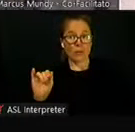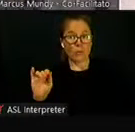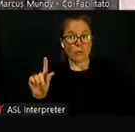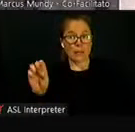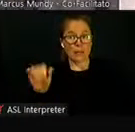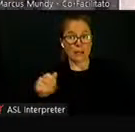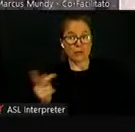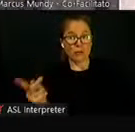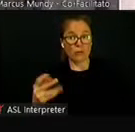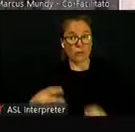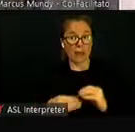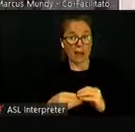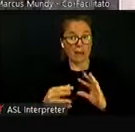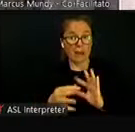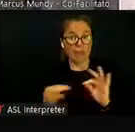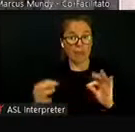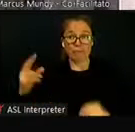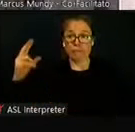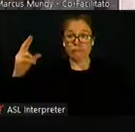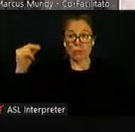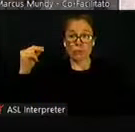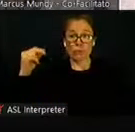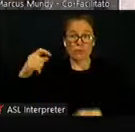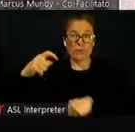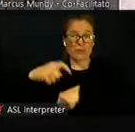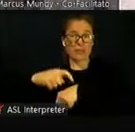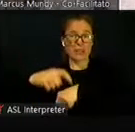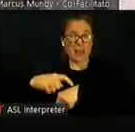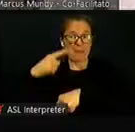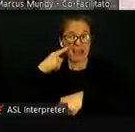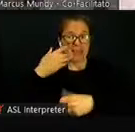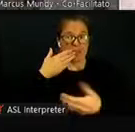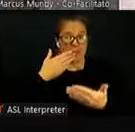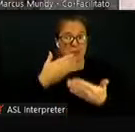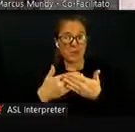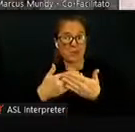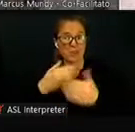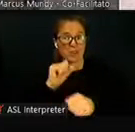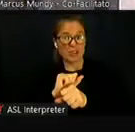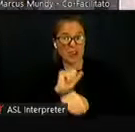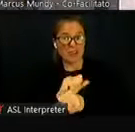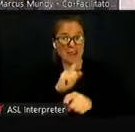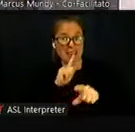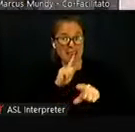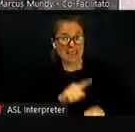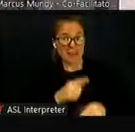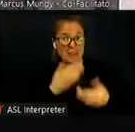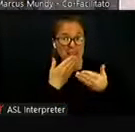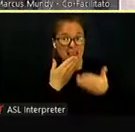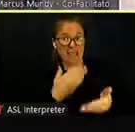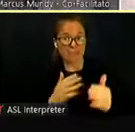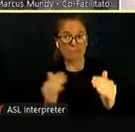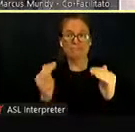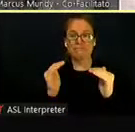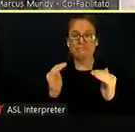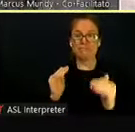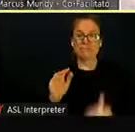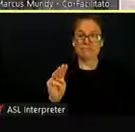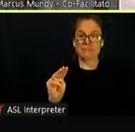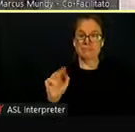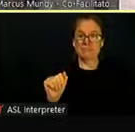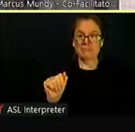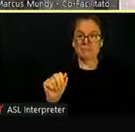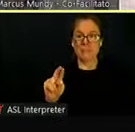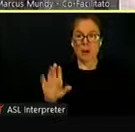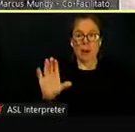questions. Nope, for the sake of time, I think you did a good job, Jack. Thanks. Thank you, Chair Harrington. And with that comment